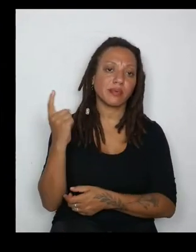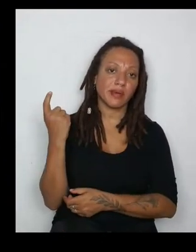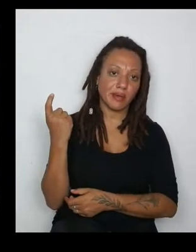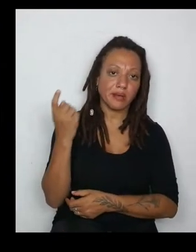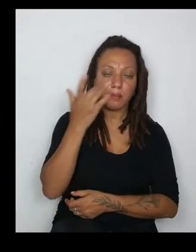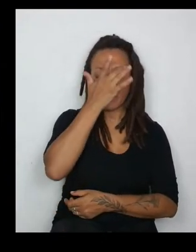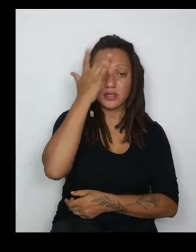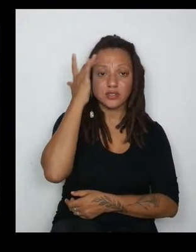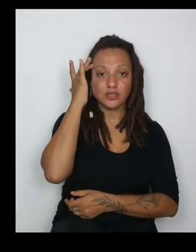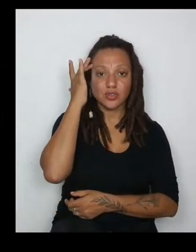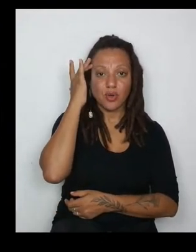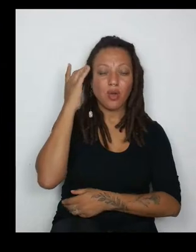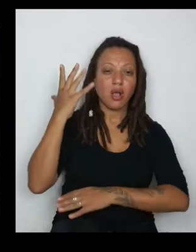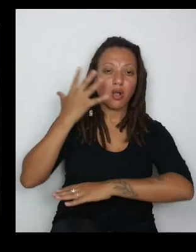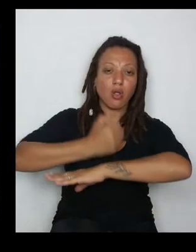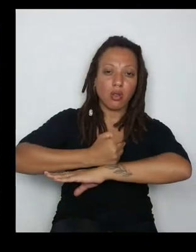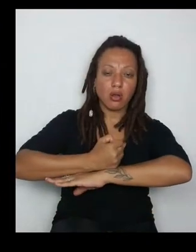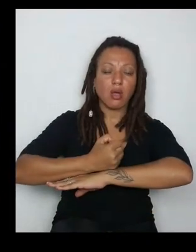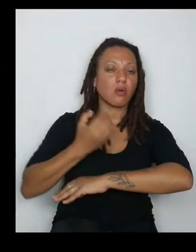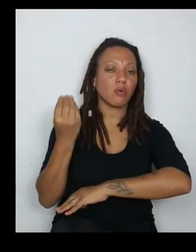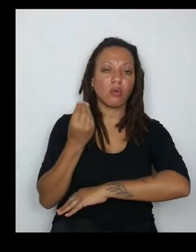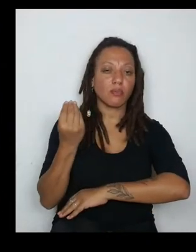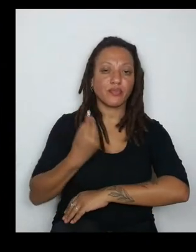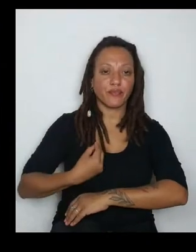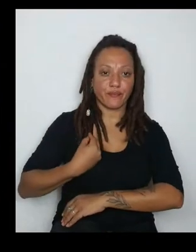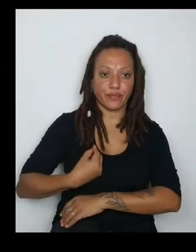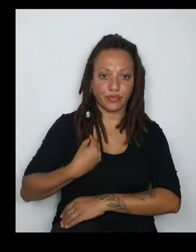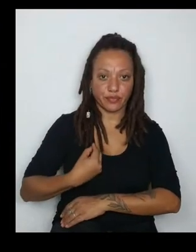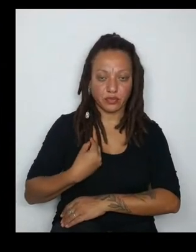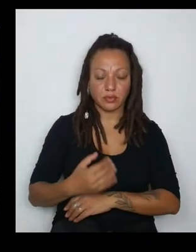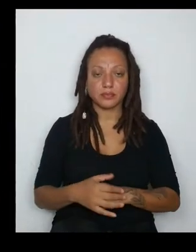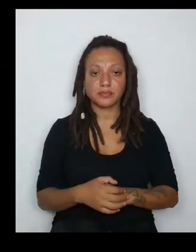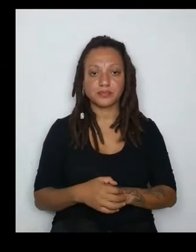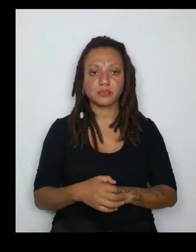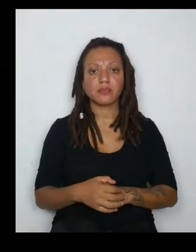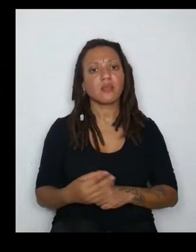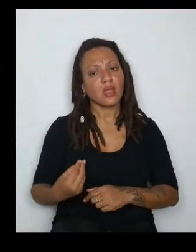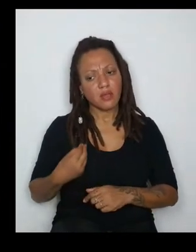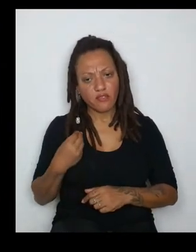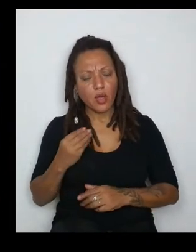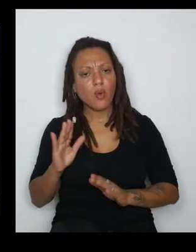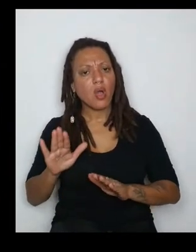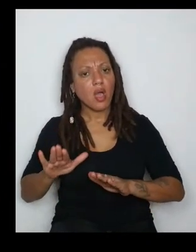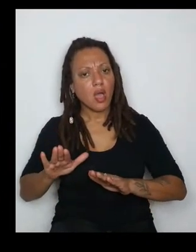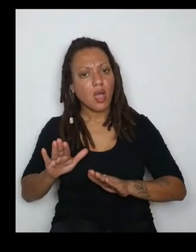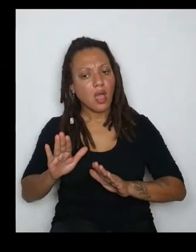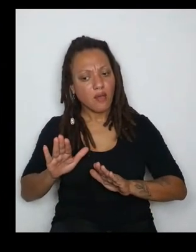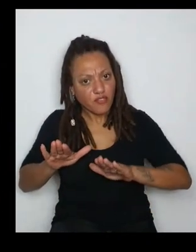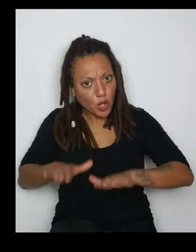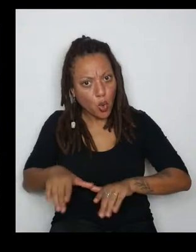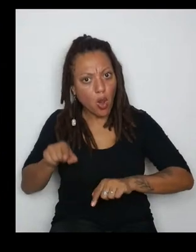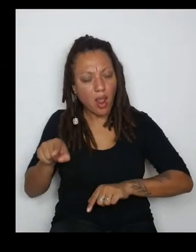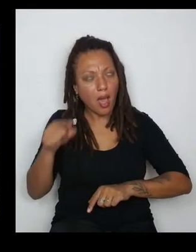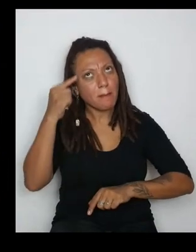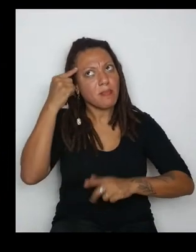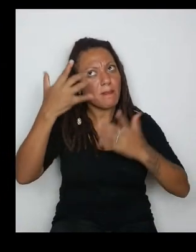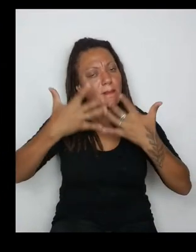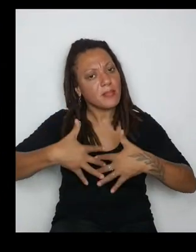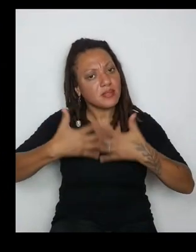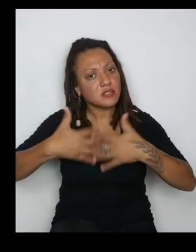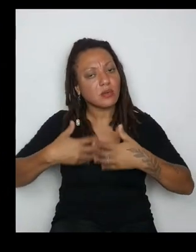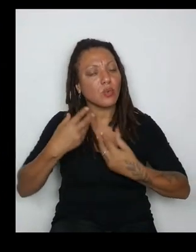and and you know then spent some while there living and thinking with what it was to create a landscape that